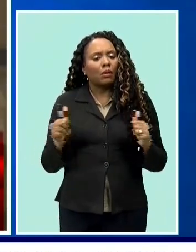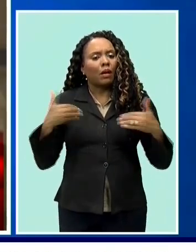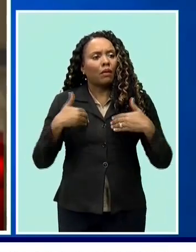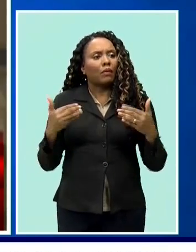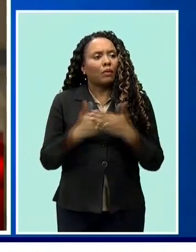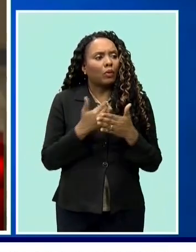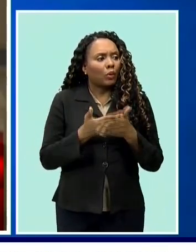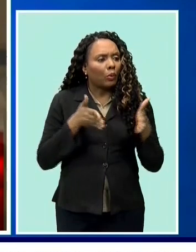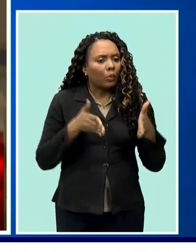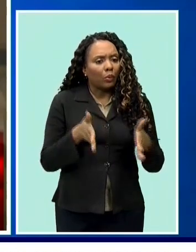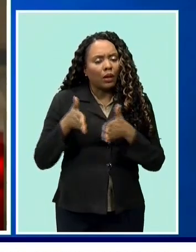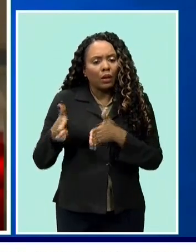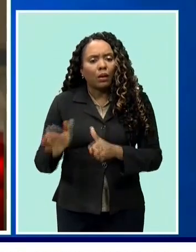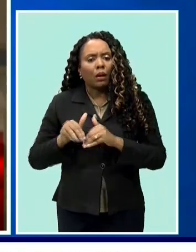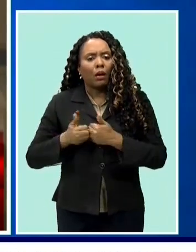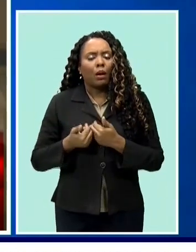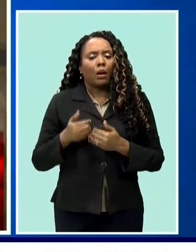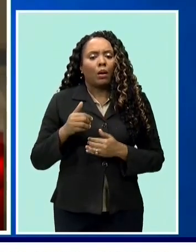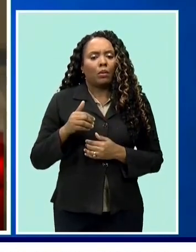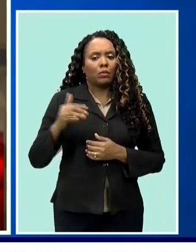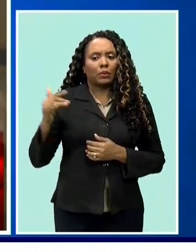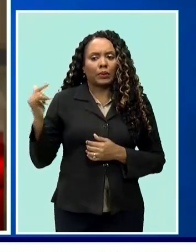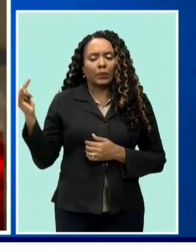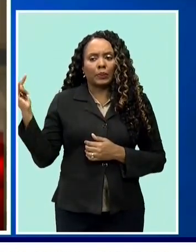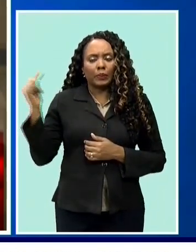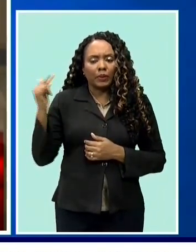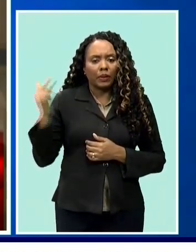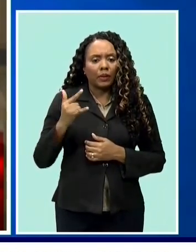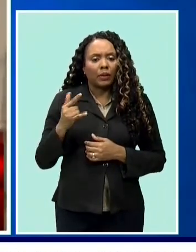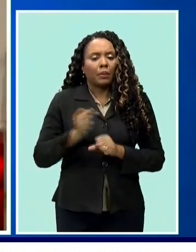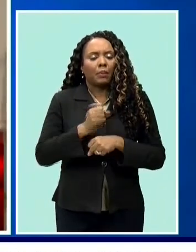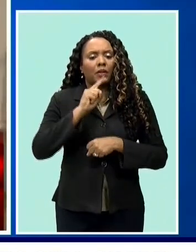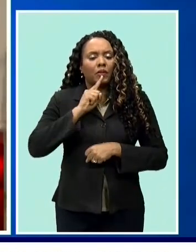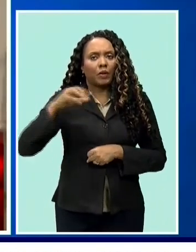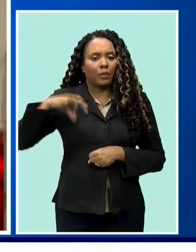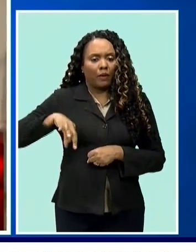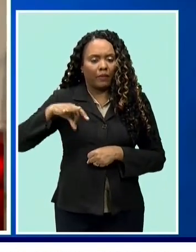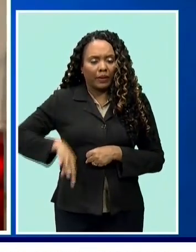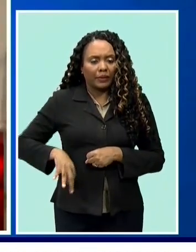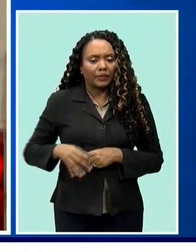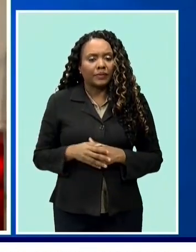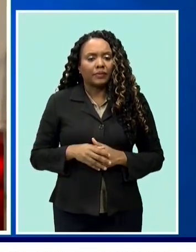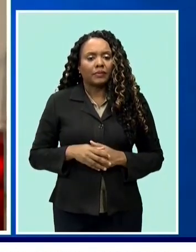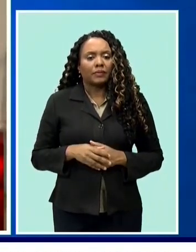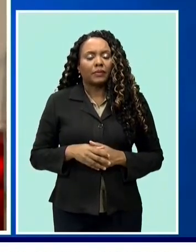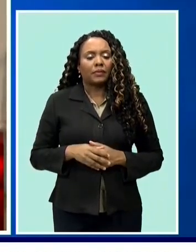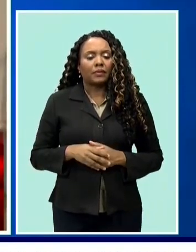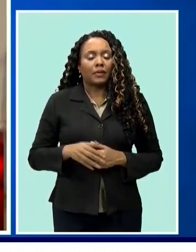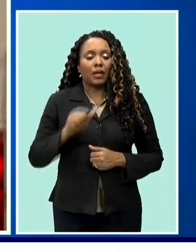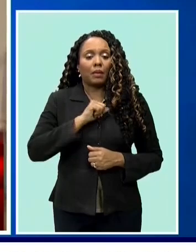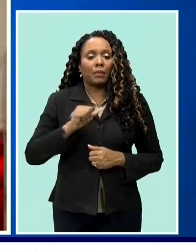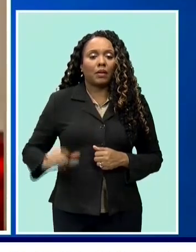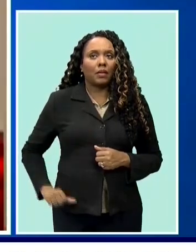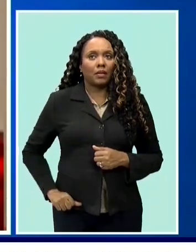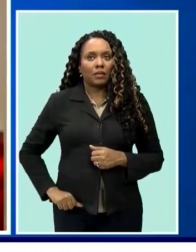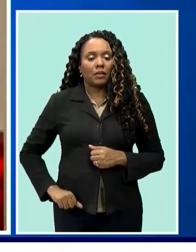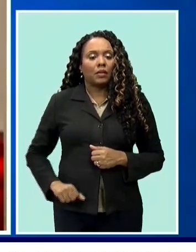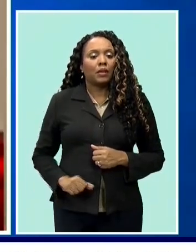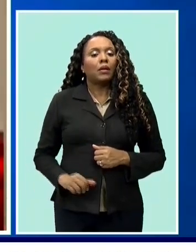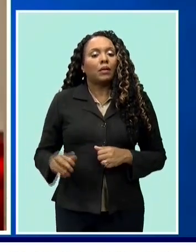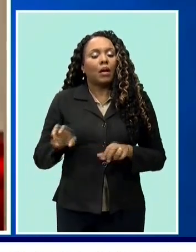the operation of Liat that will make it financially viable. Ambassador Komashong was part of the 3-member panel on